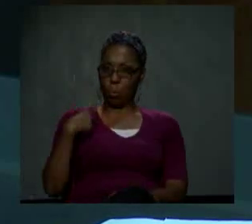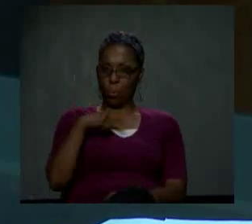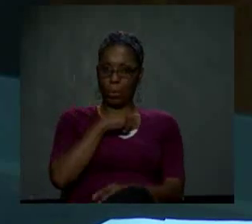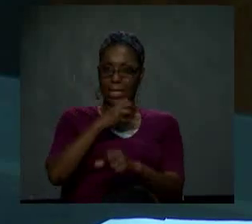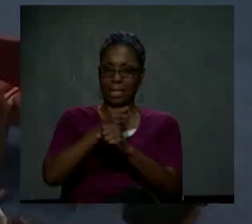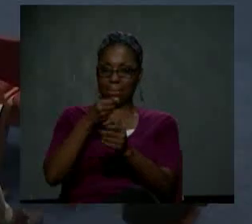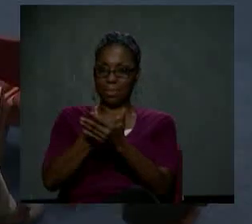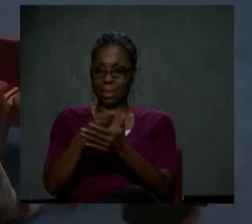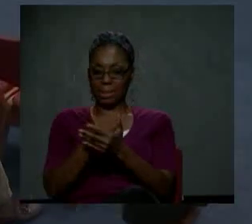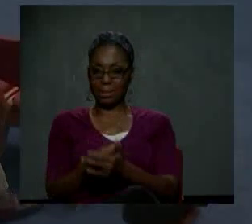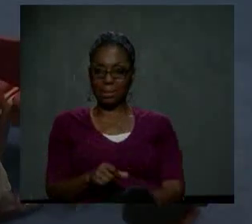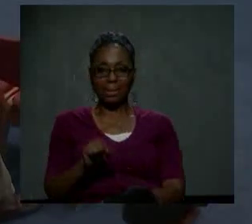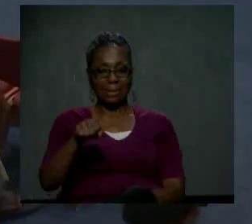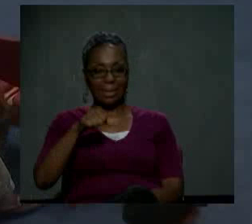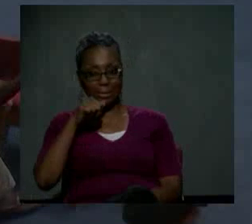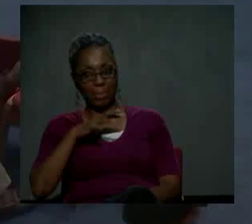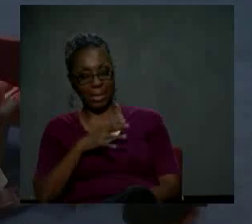ma'am.